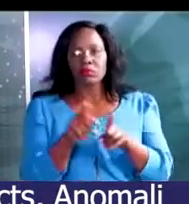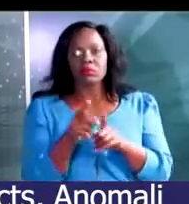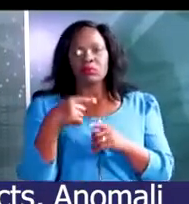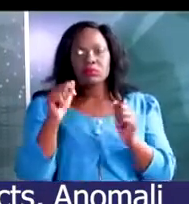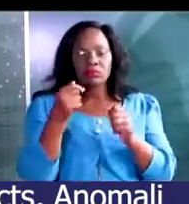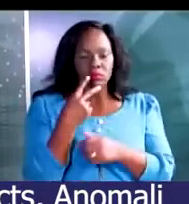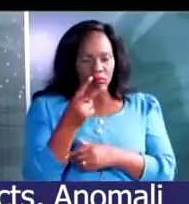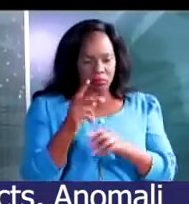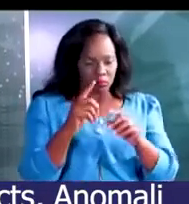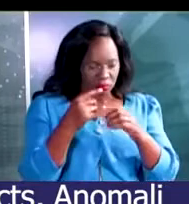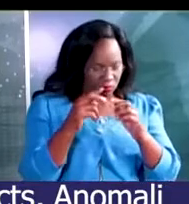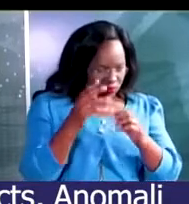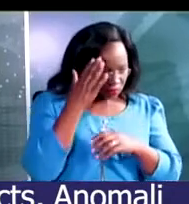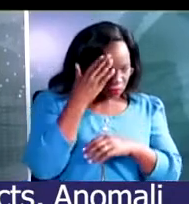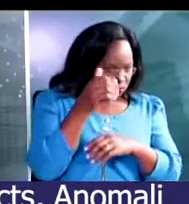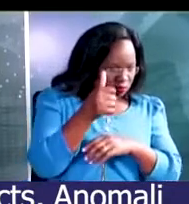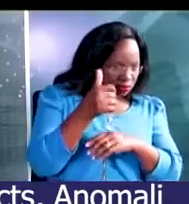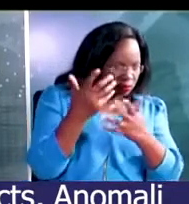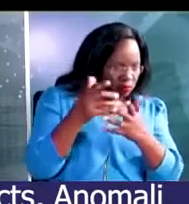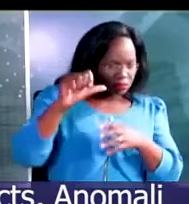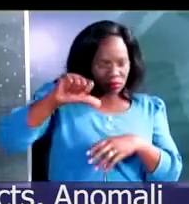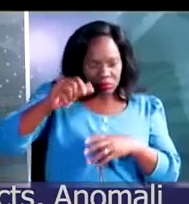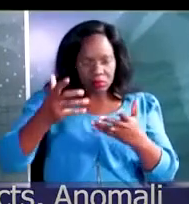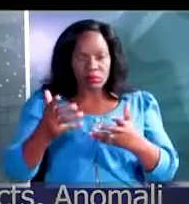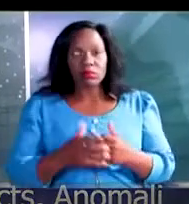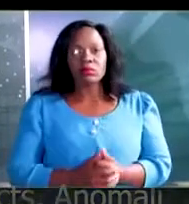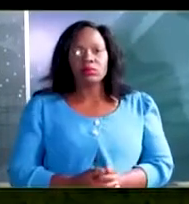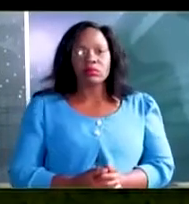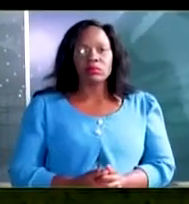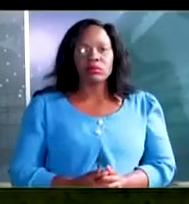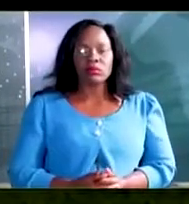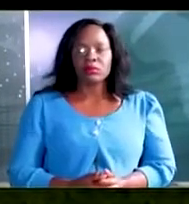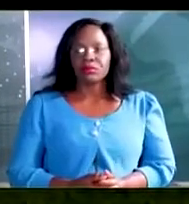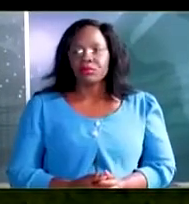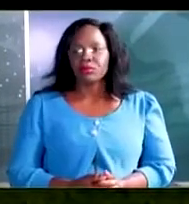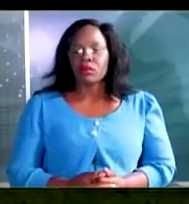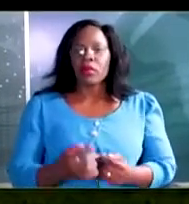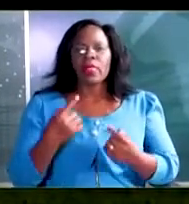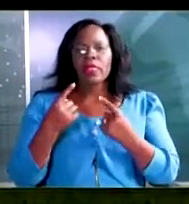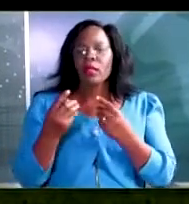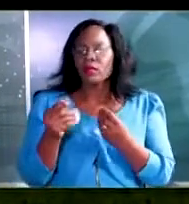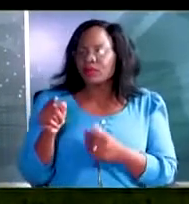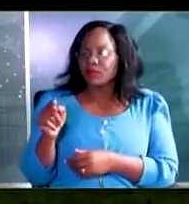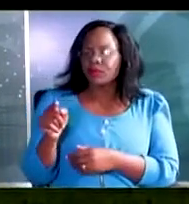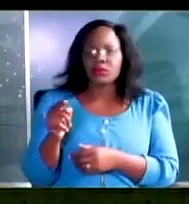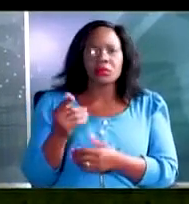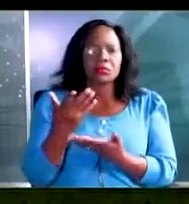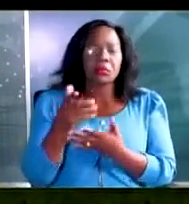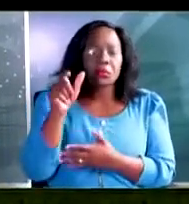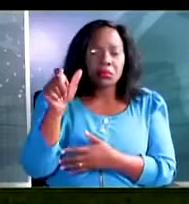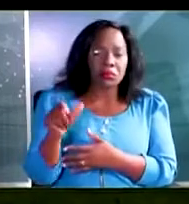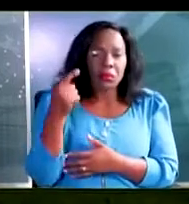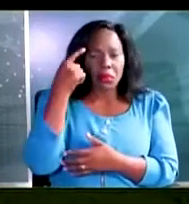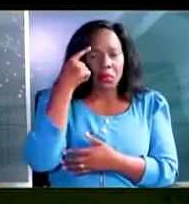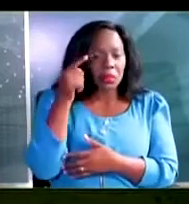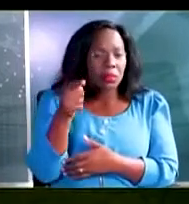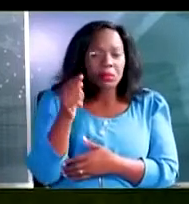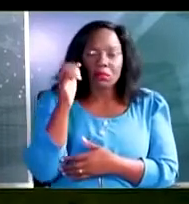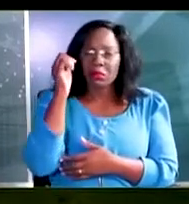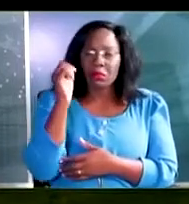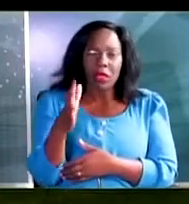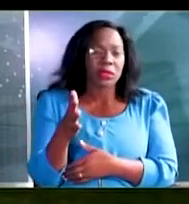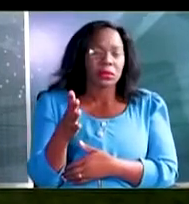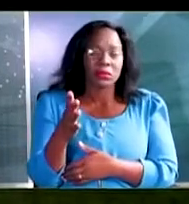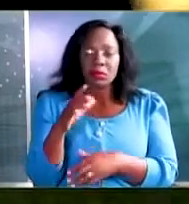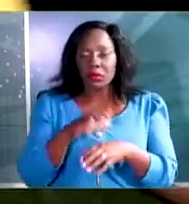to distinguish between good and bad there. Talking about this kind of solutions, probably someone will think, is it too expensive